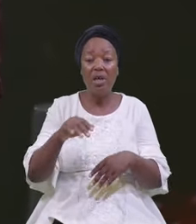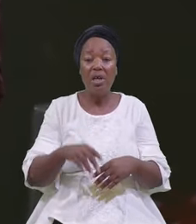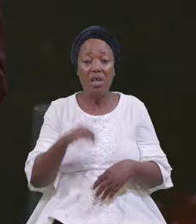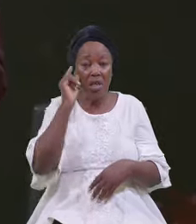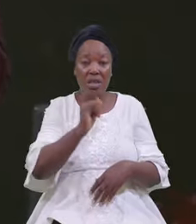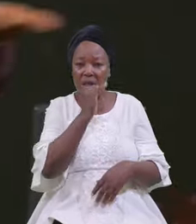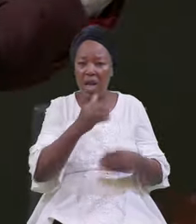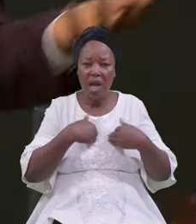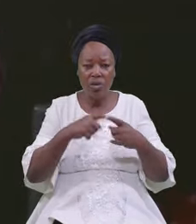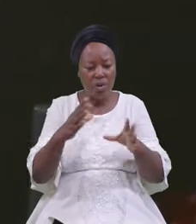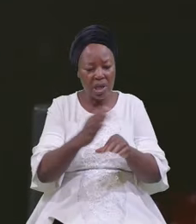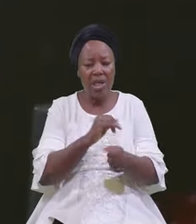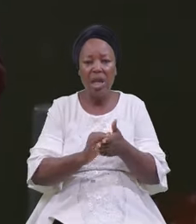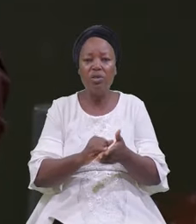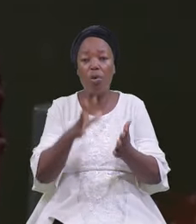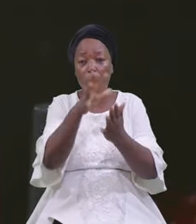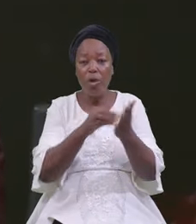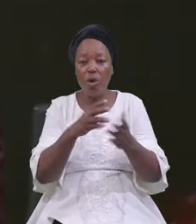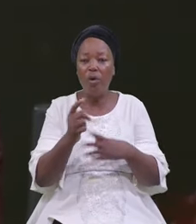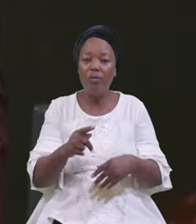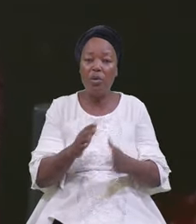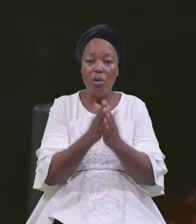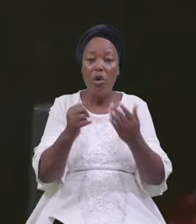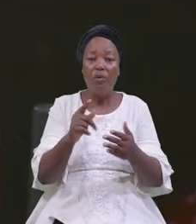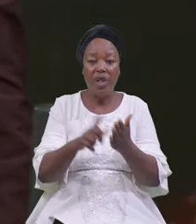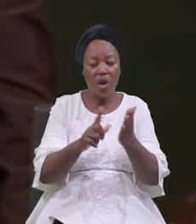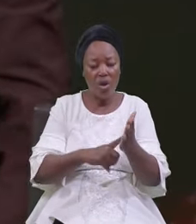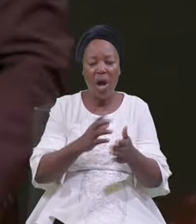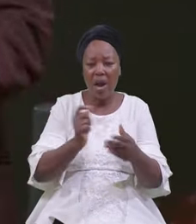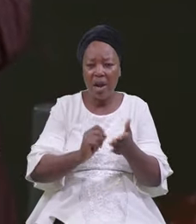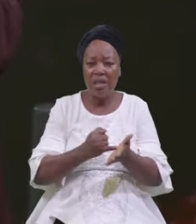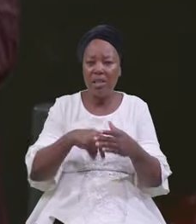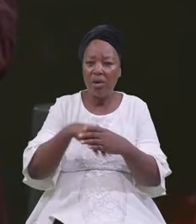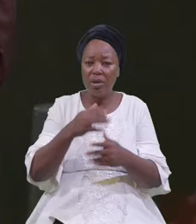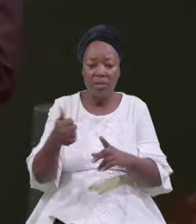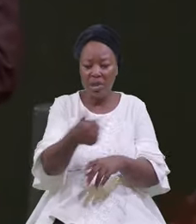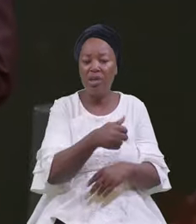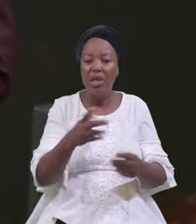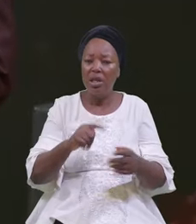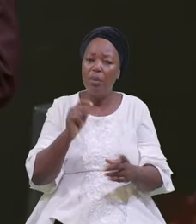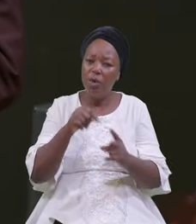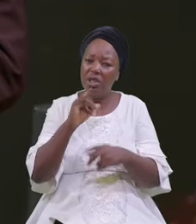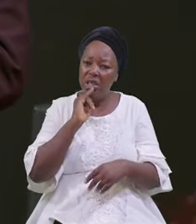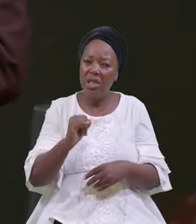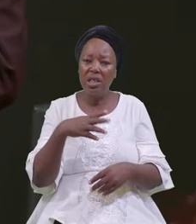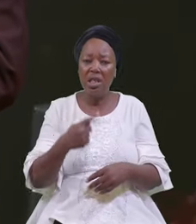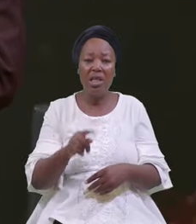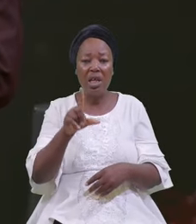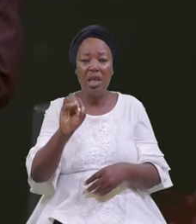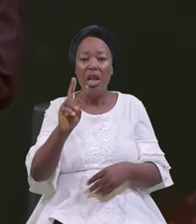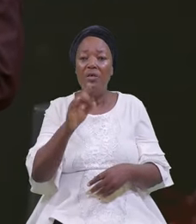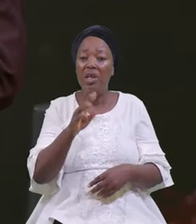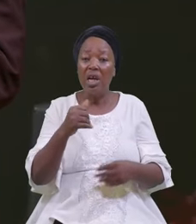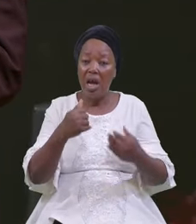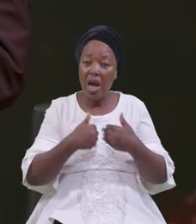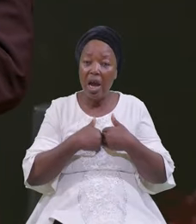a copy of the book of the law and write out for himself. The point is, the Levites were custodians of the law